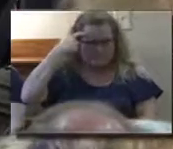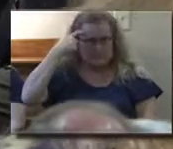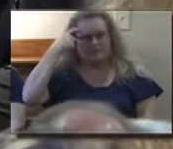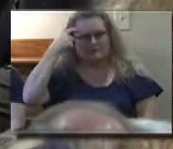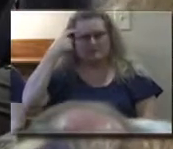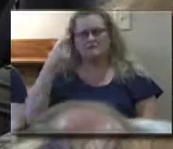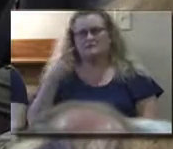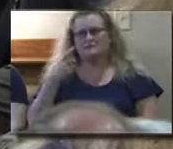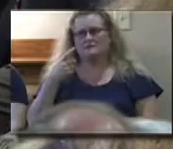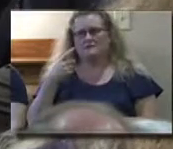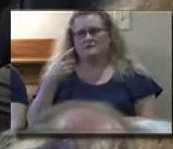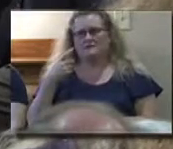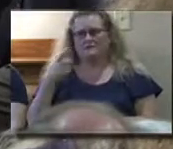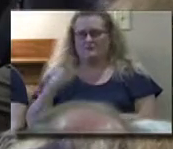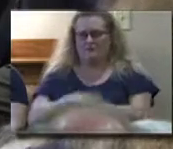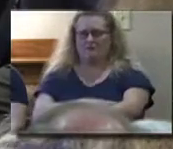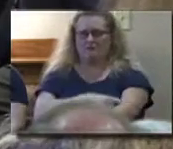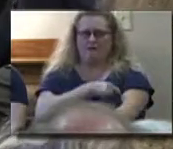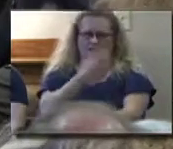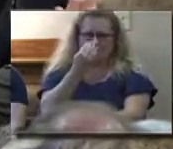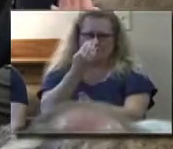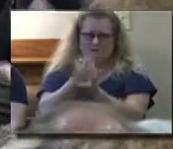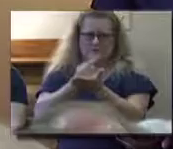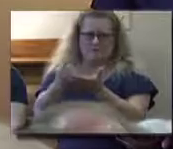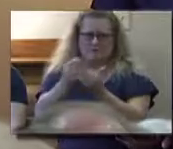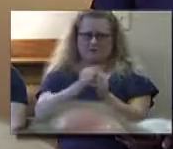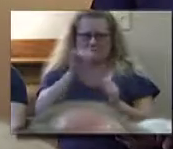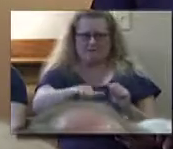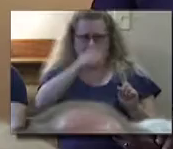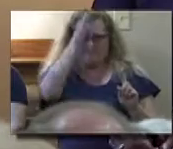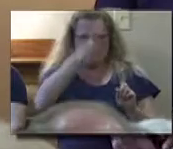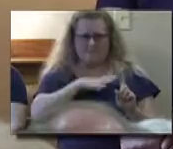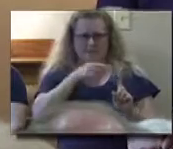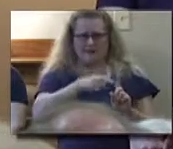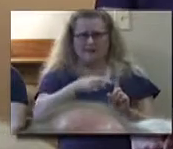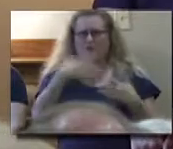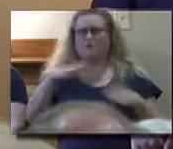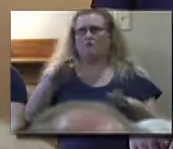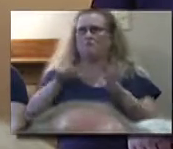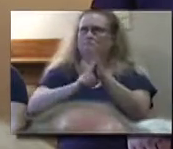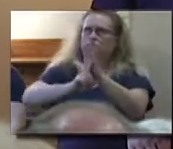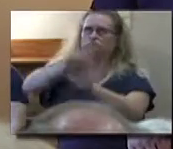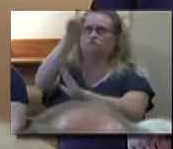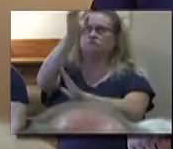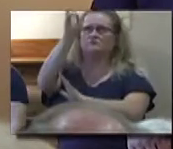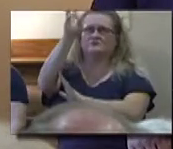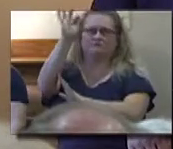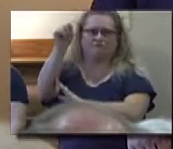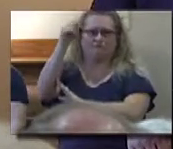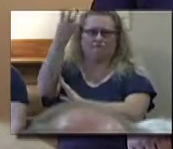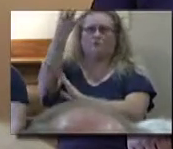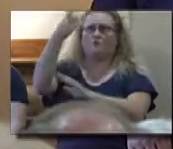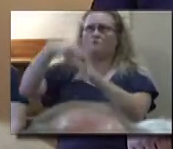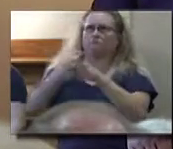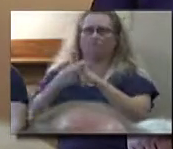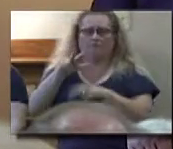It was a long 14 weeks with that man. He was 6'4" and weighed over 300